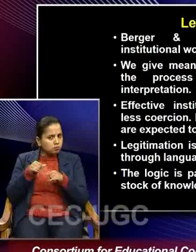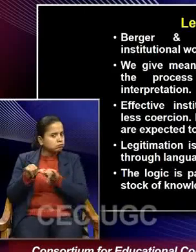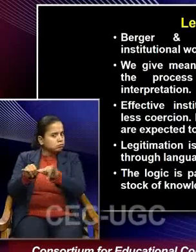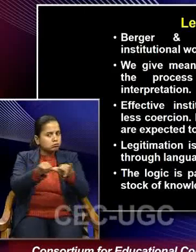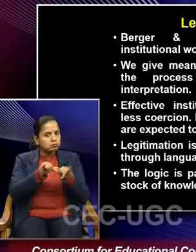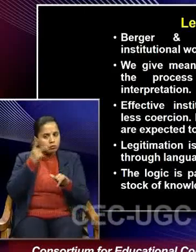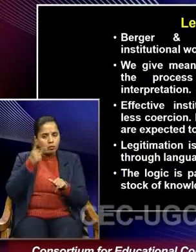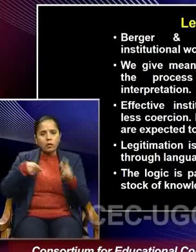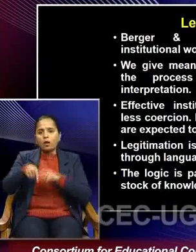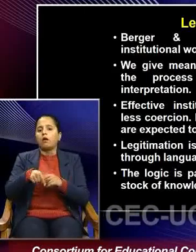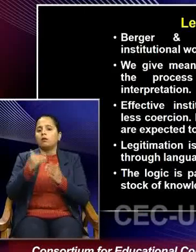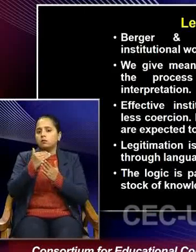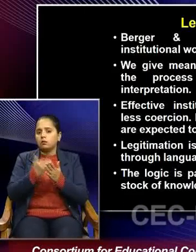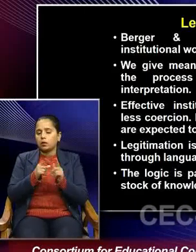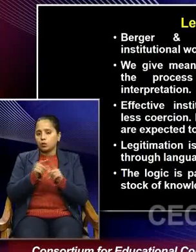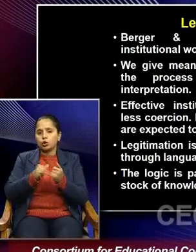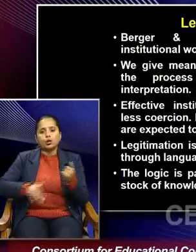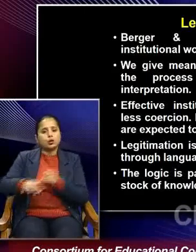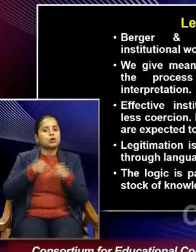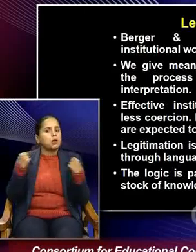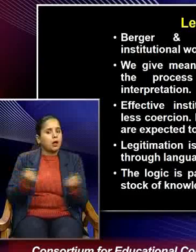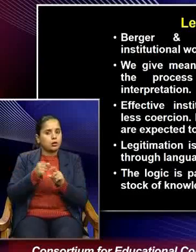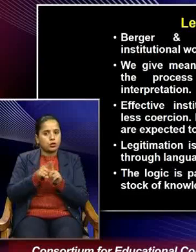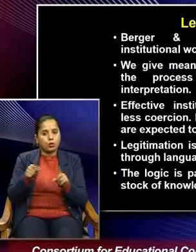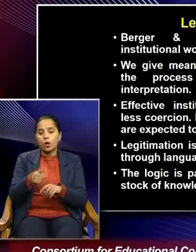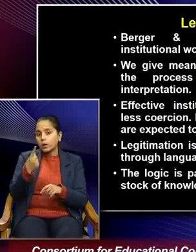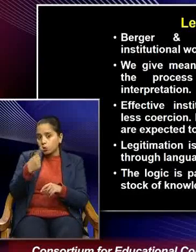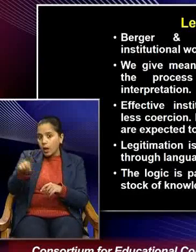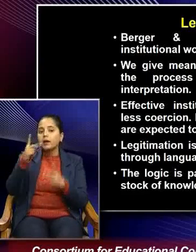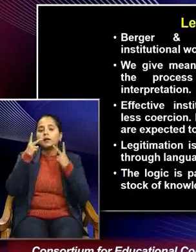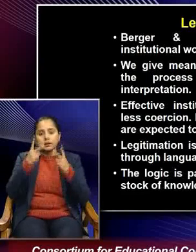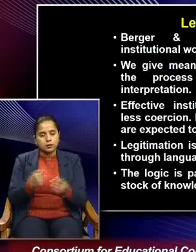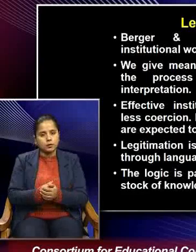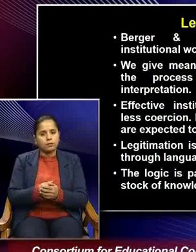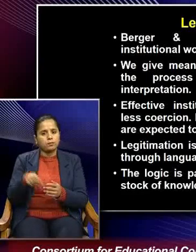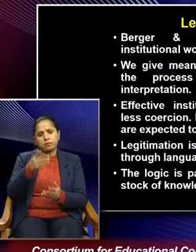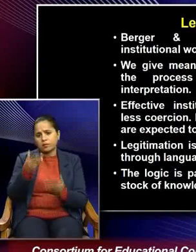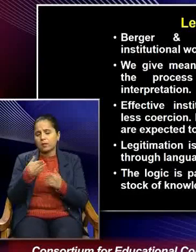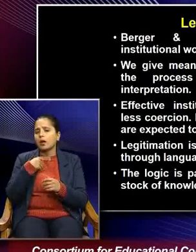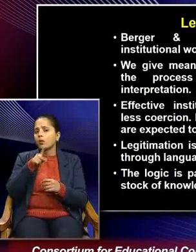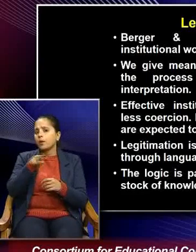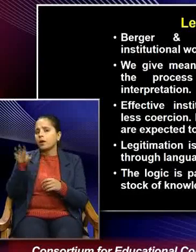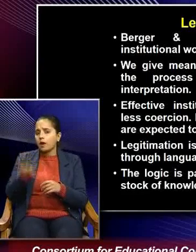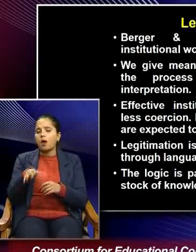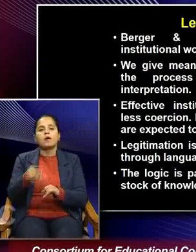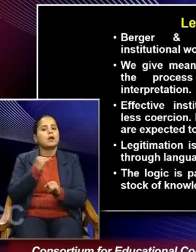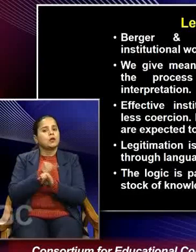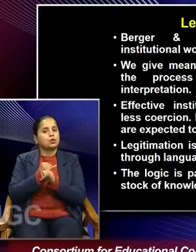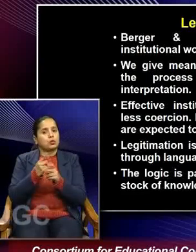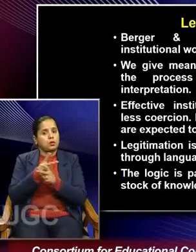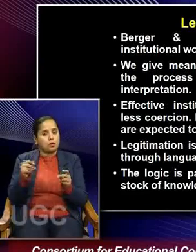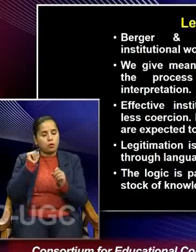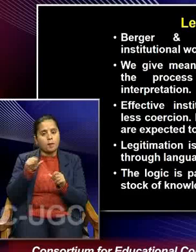considers a pattern of social action as correct. We give meaning to the institution through